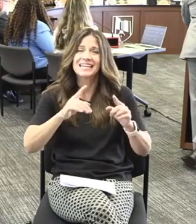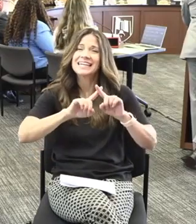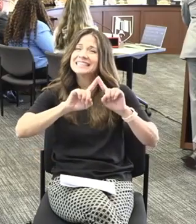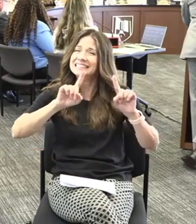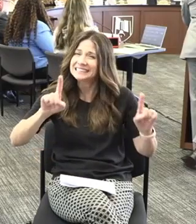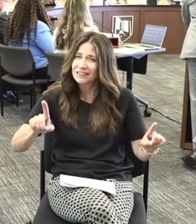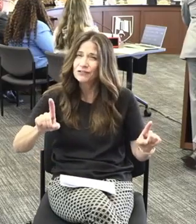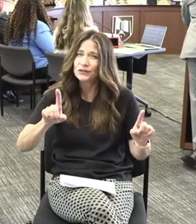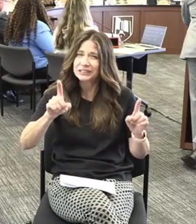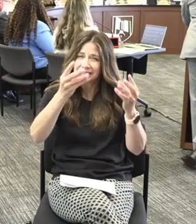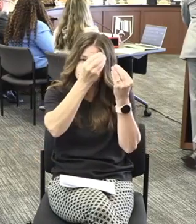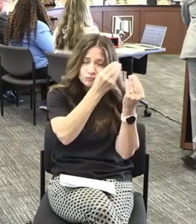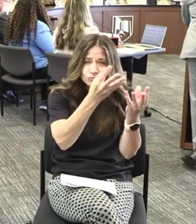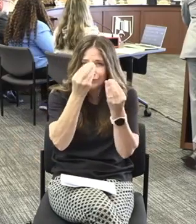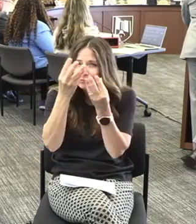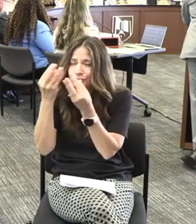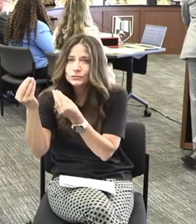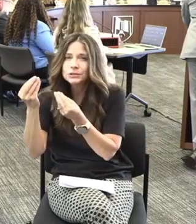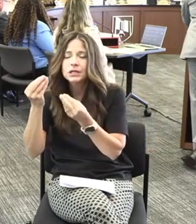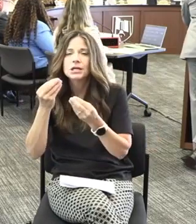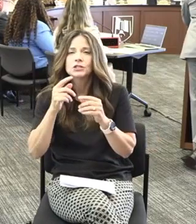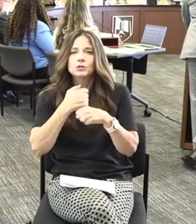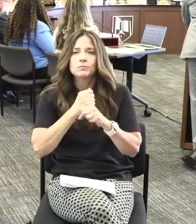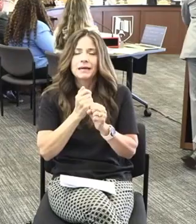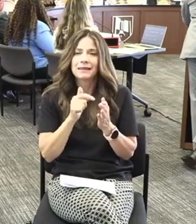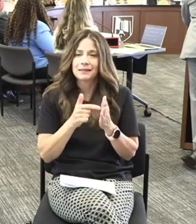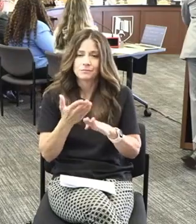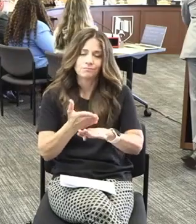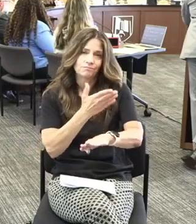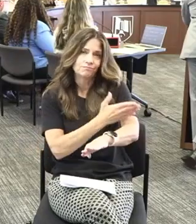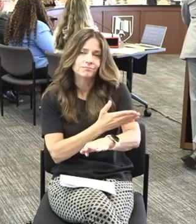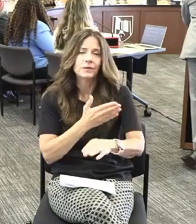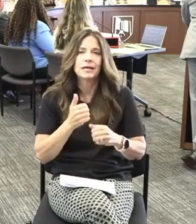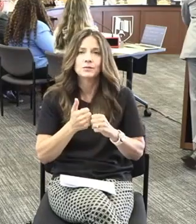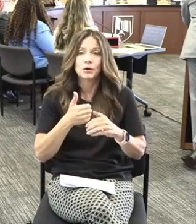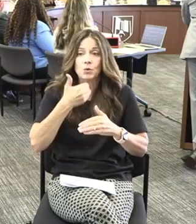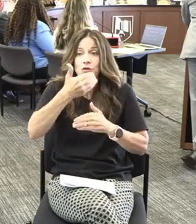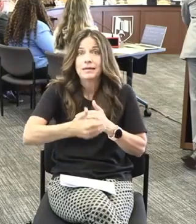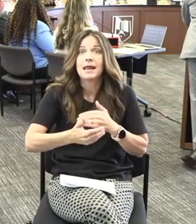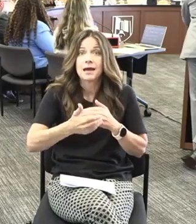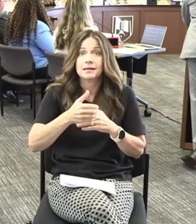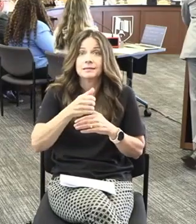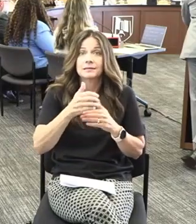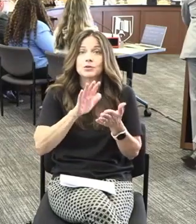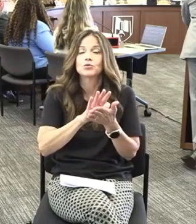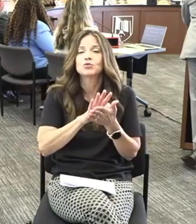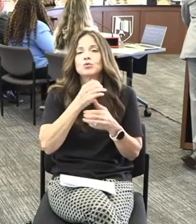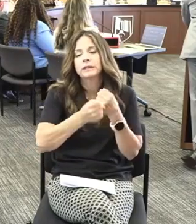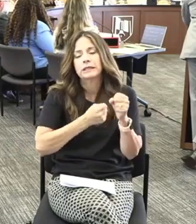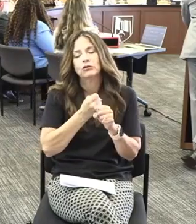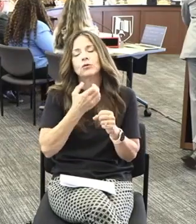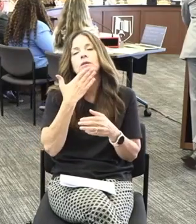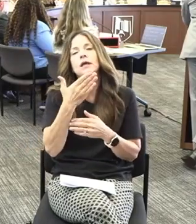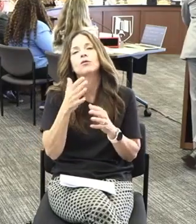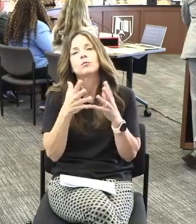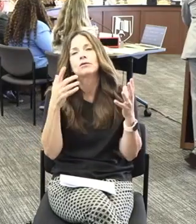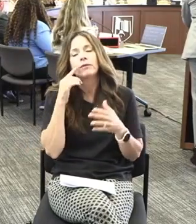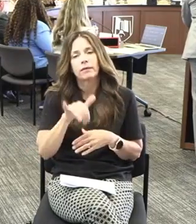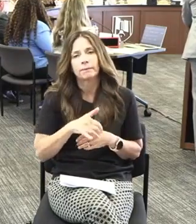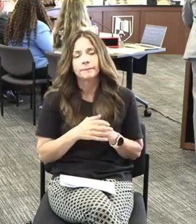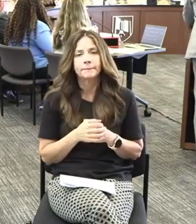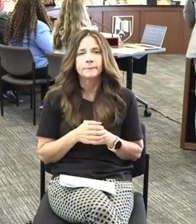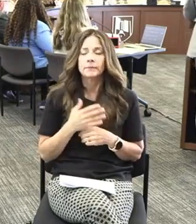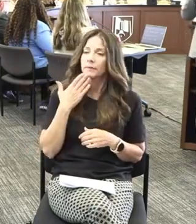insights and different information in order to make this better as we go into the next school year. So thank you for that. Thank you.